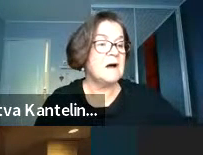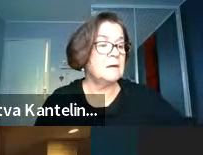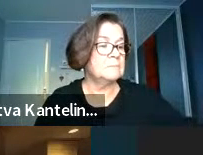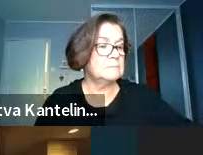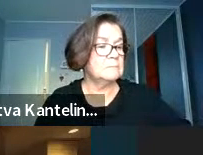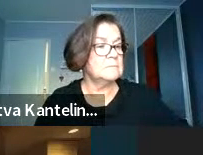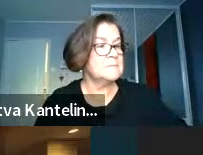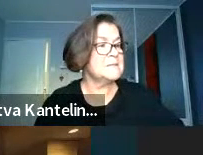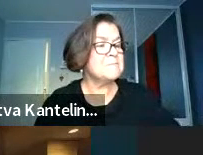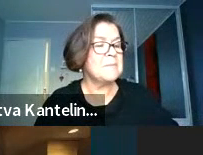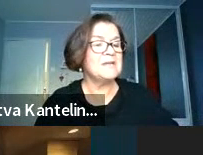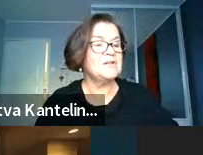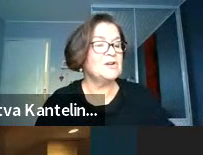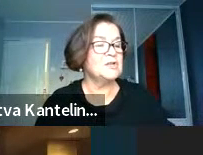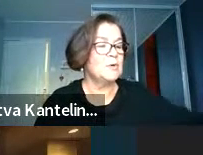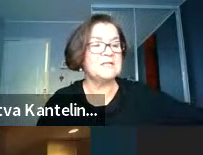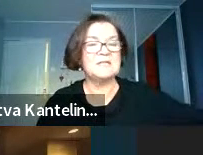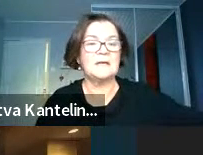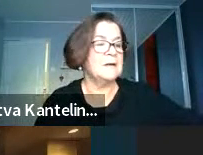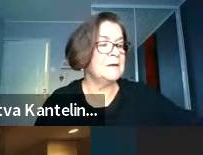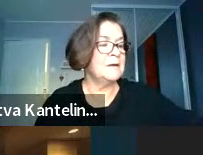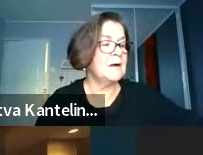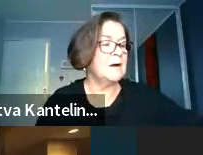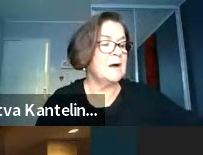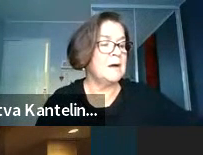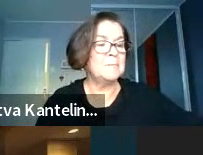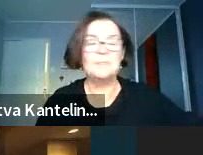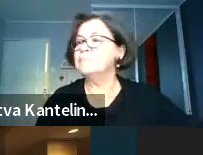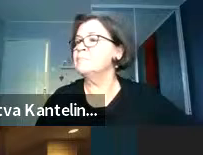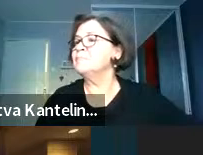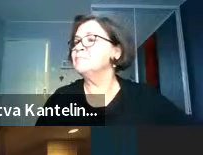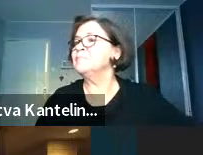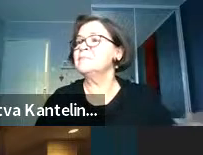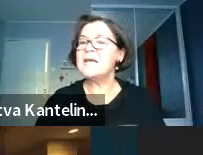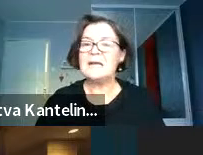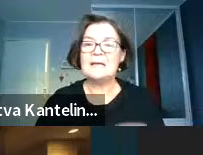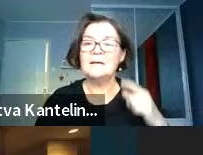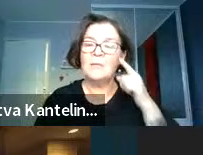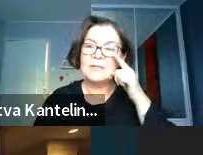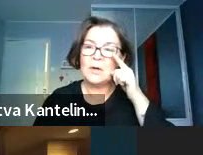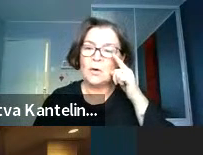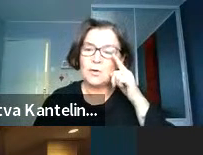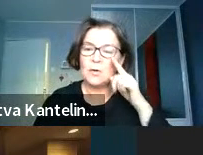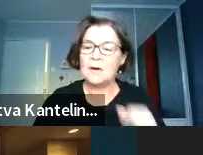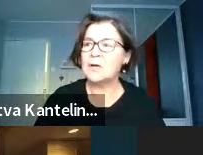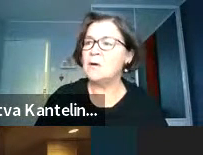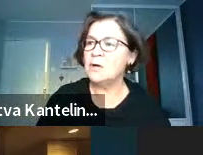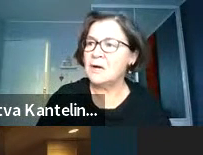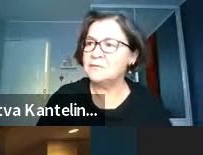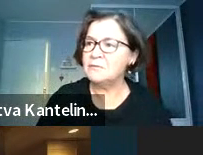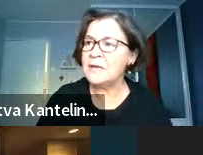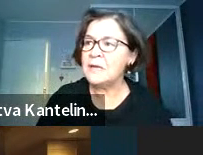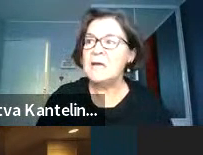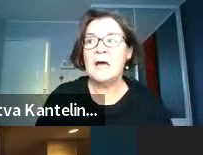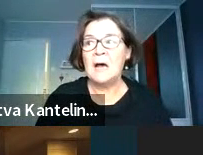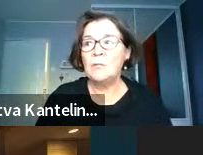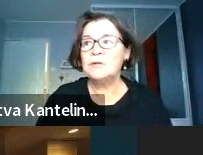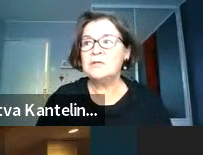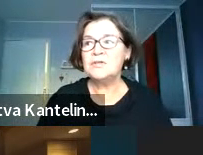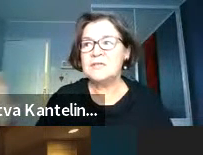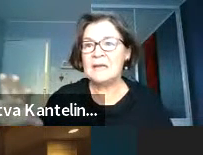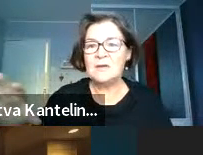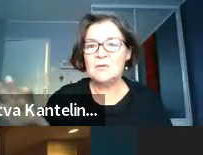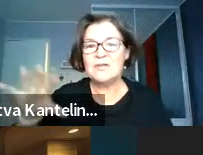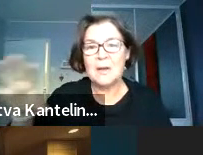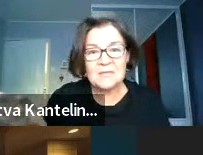These are some pictures which are telling quite a lot about our country. I